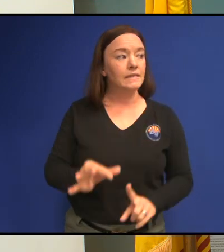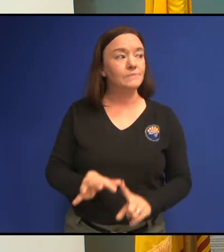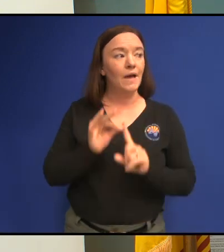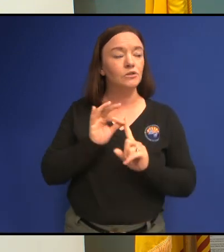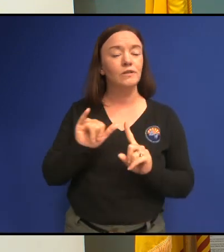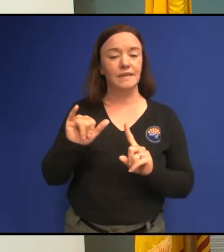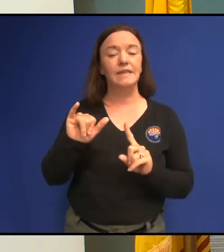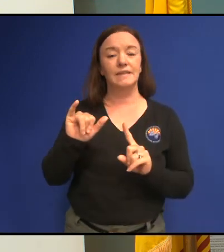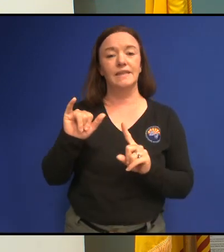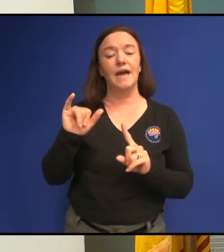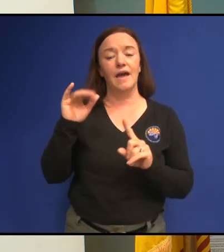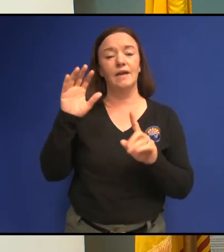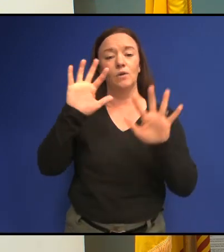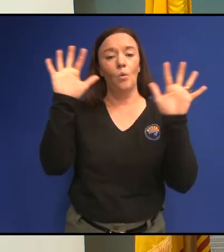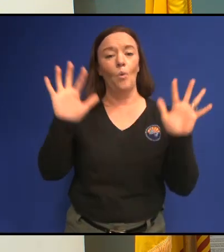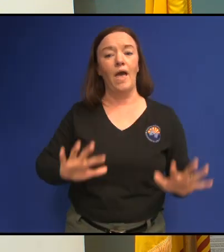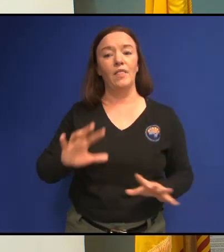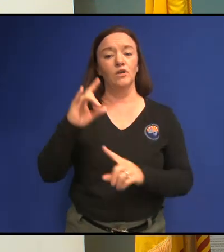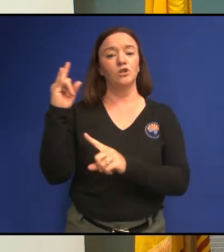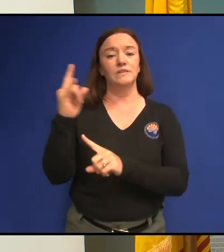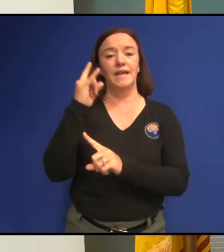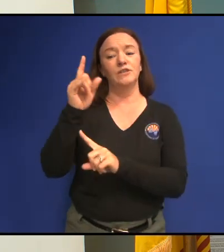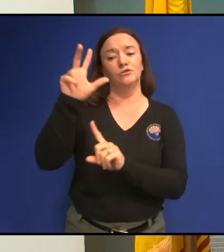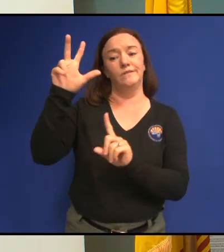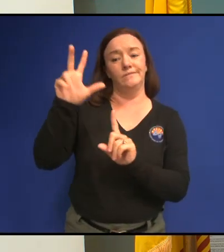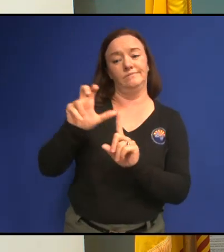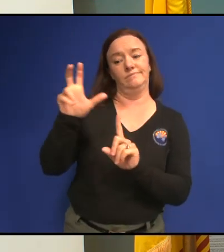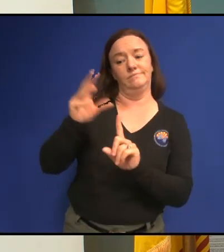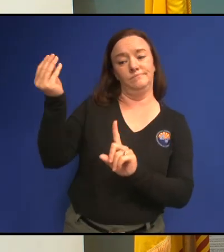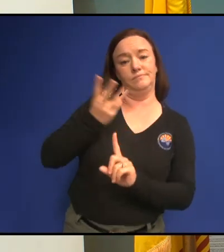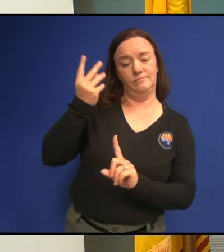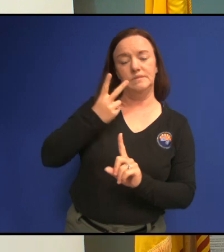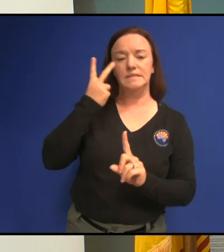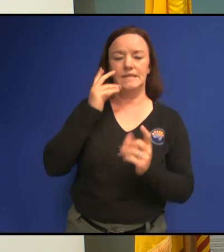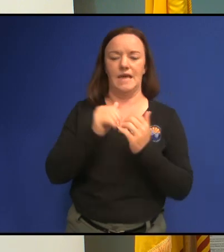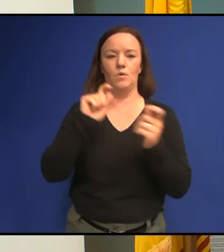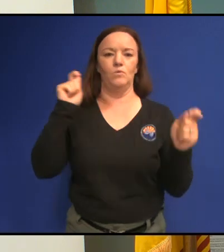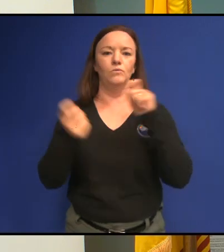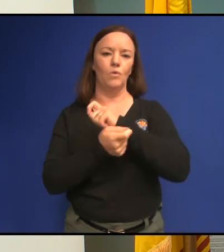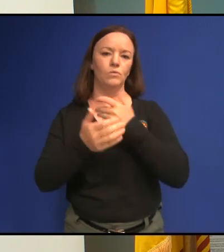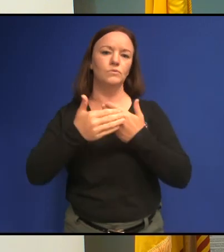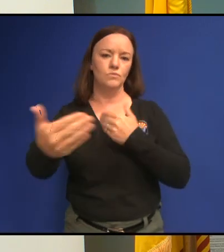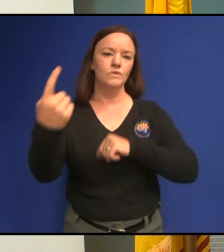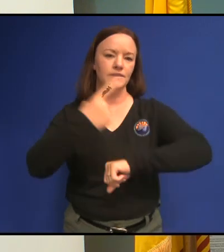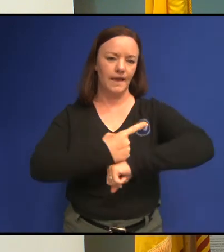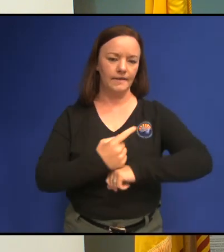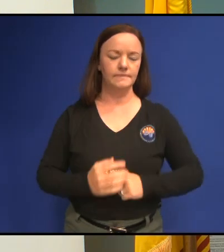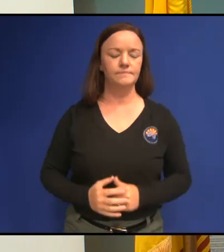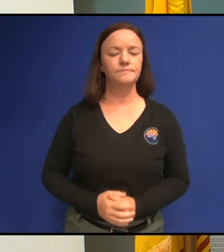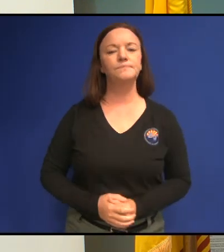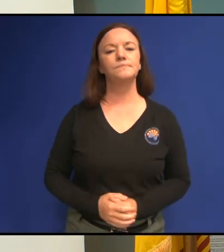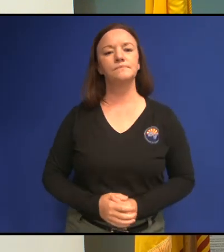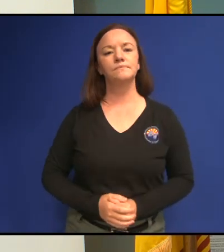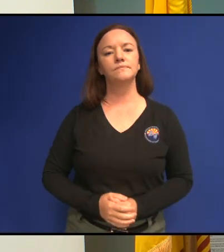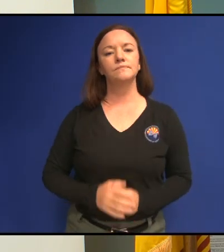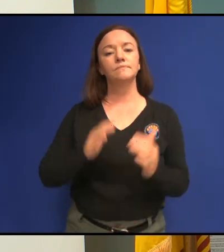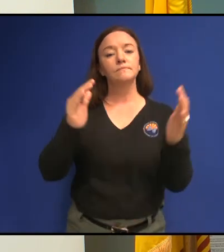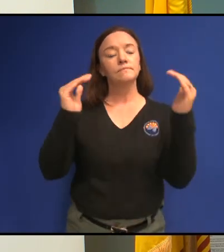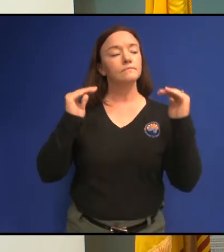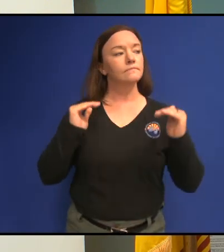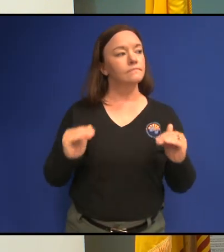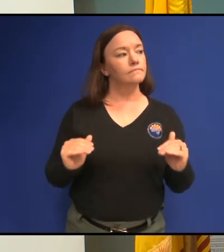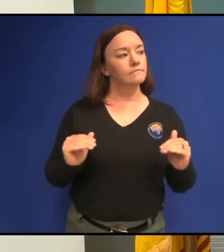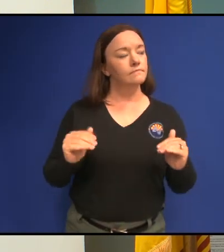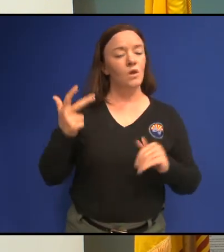that weather station that we put up to see how things are evolving through the day. So we'll move on here and we'll look now